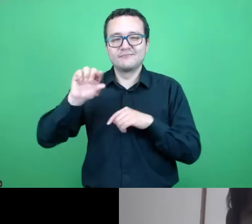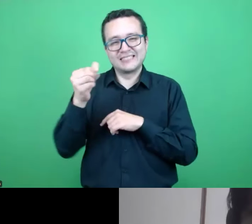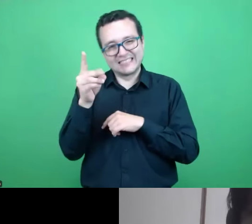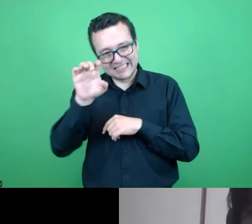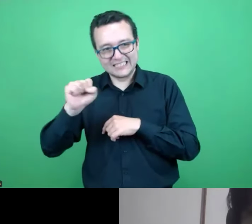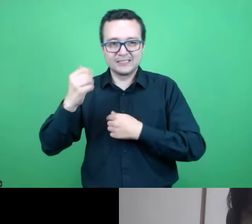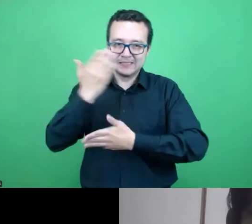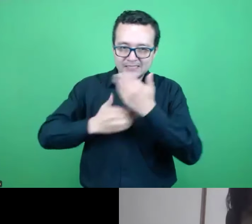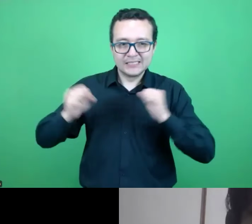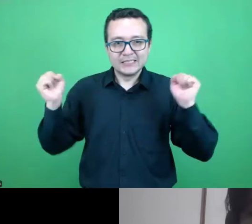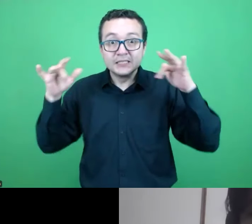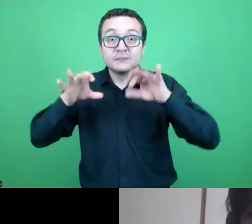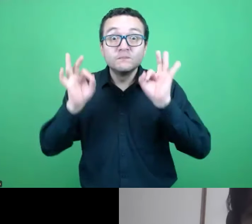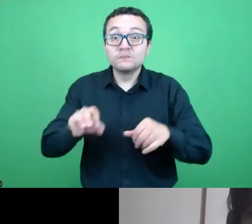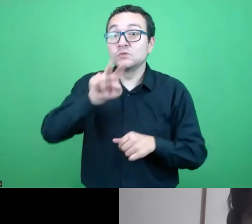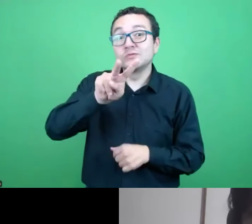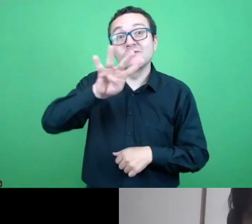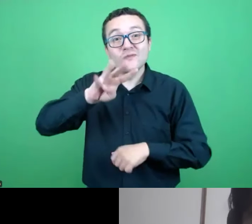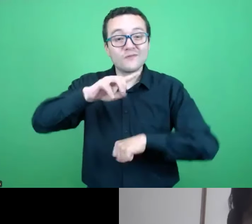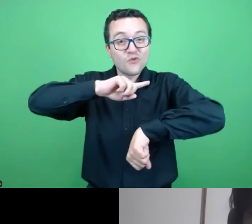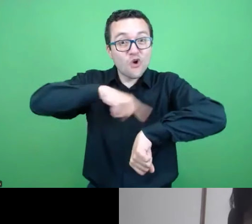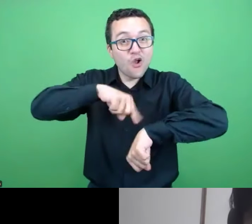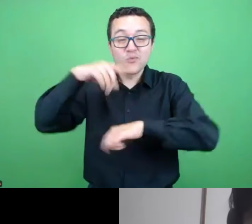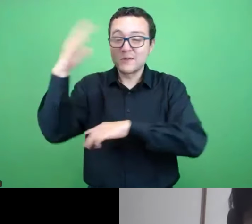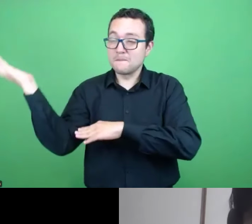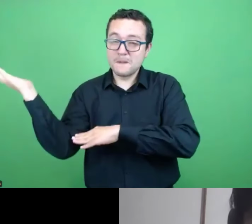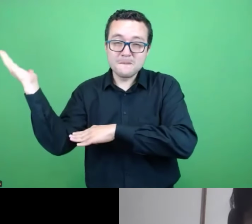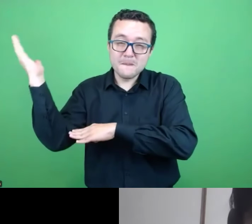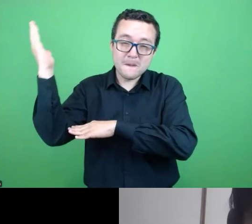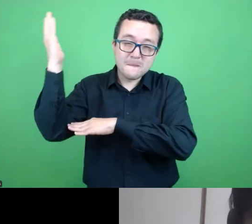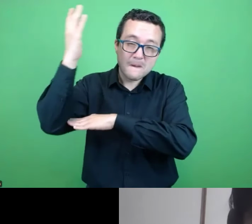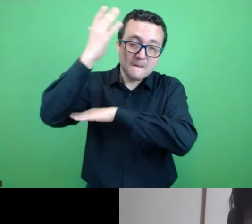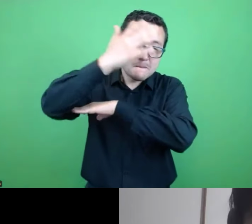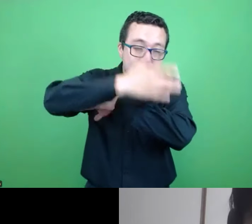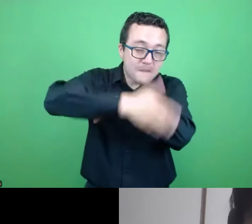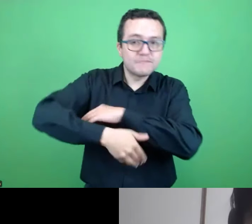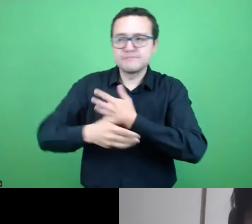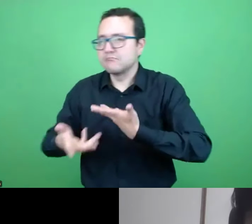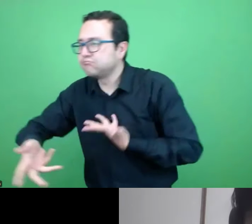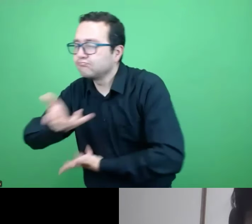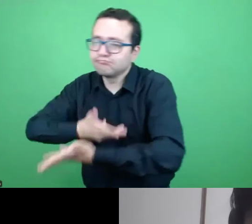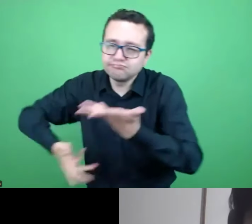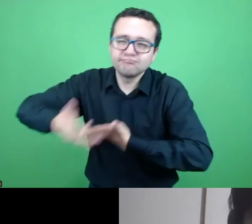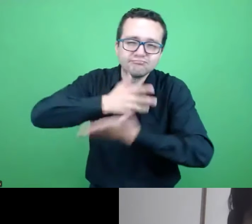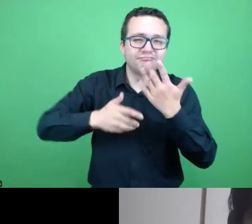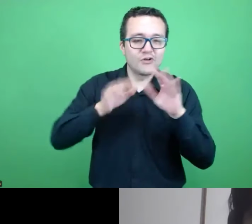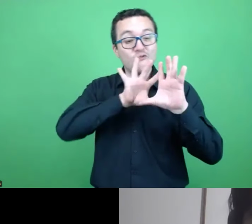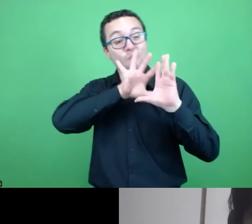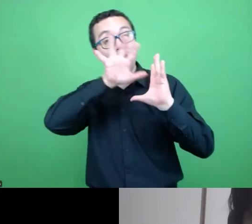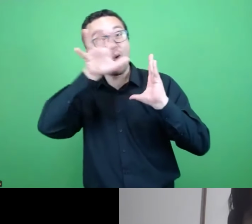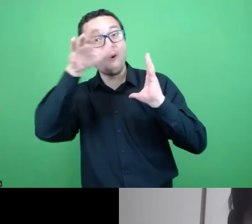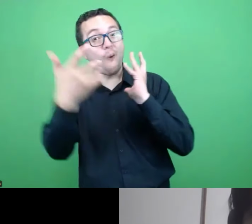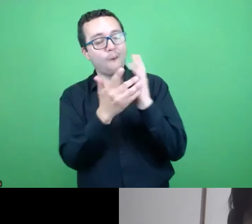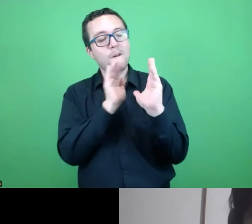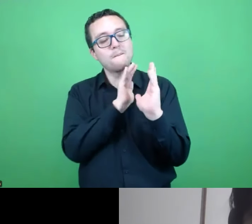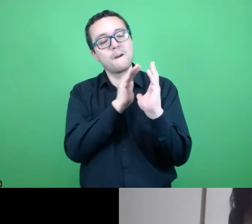It was presented in different time zones around the world. And of course, similar to the current GDS, there